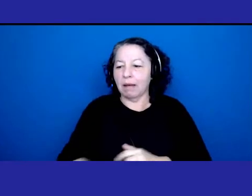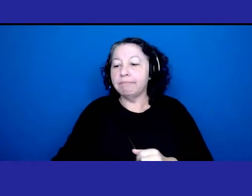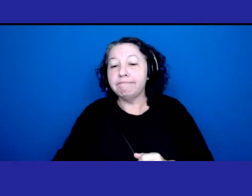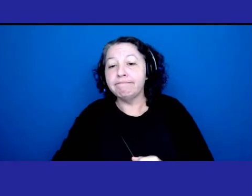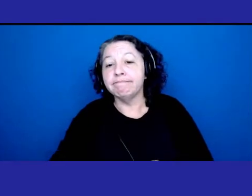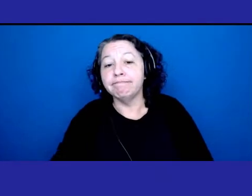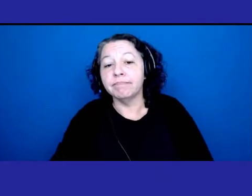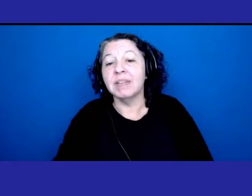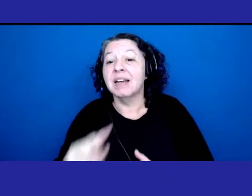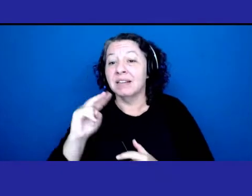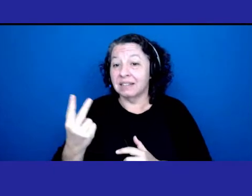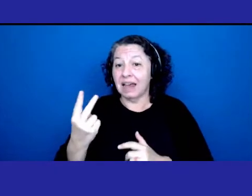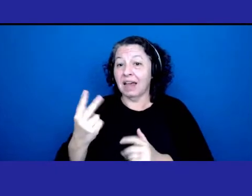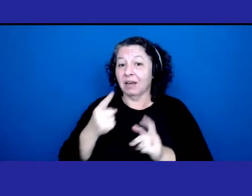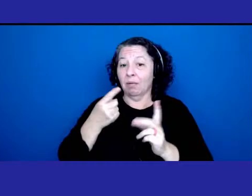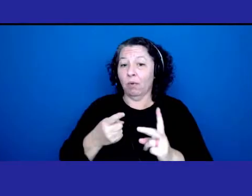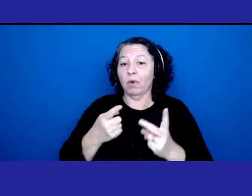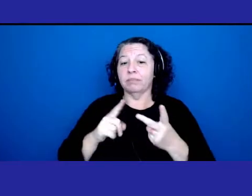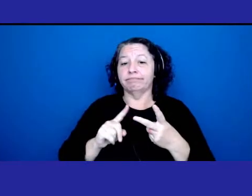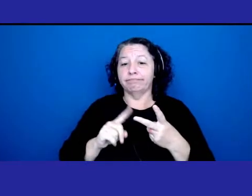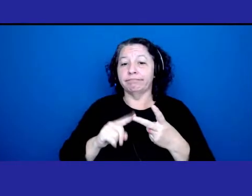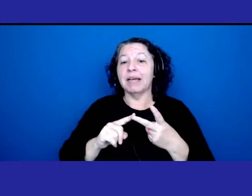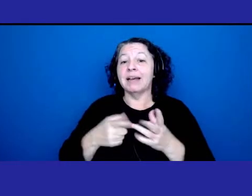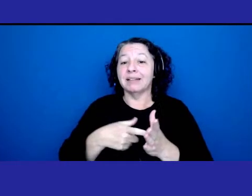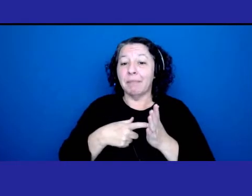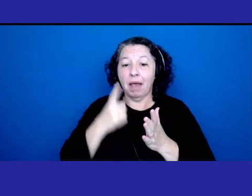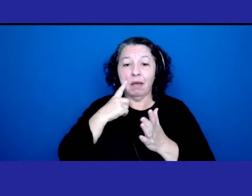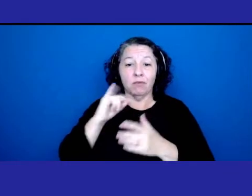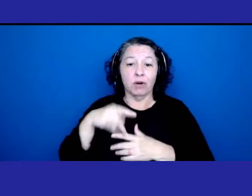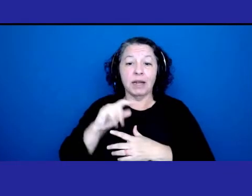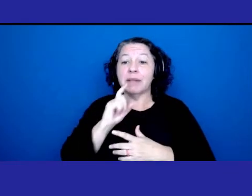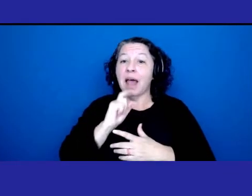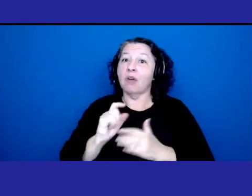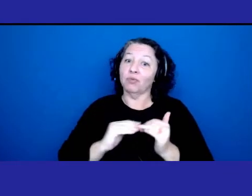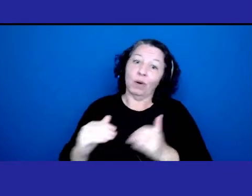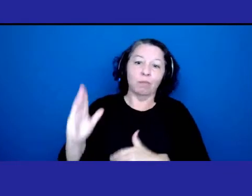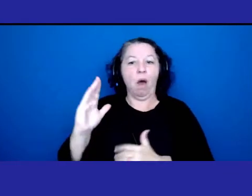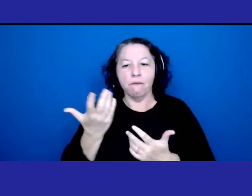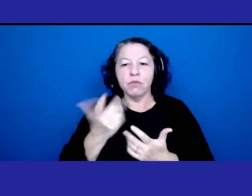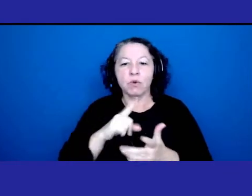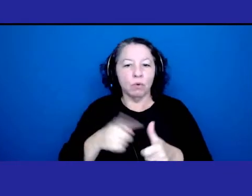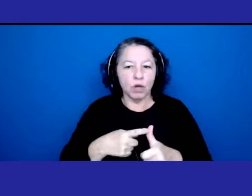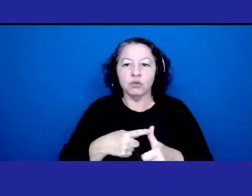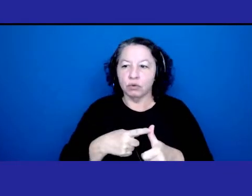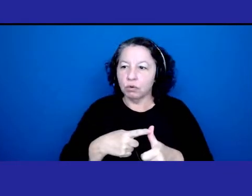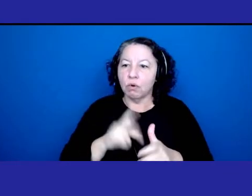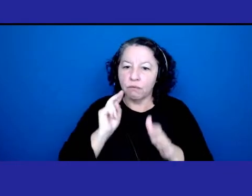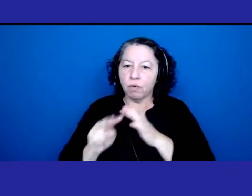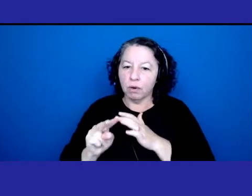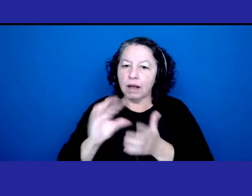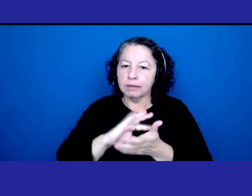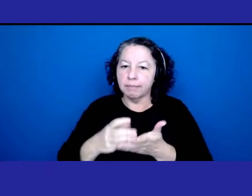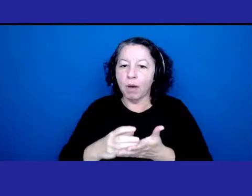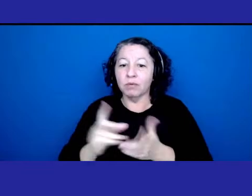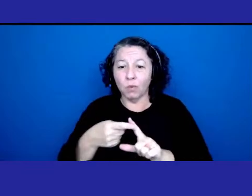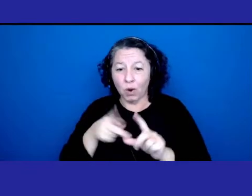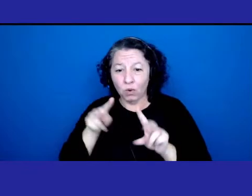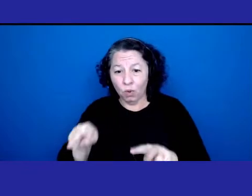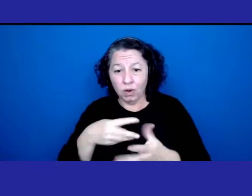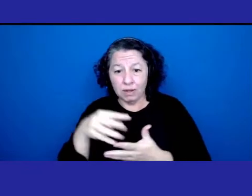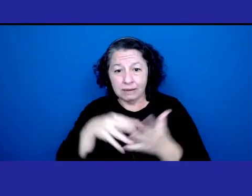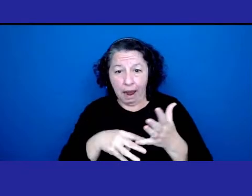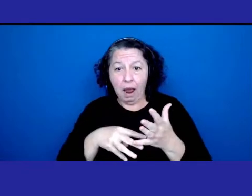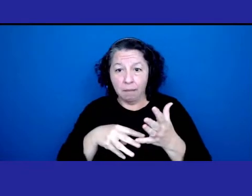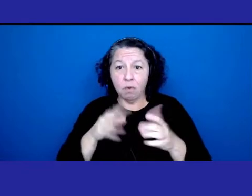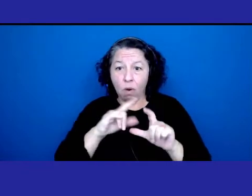NIPS exceeded the original forecast. So when looking at the table below, you can see that we've exceeded